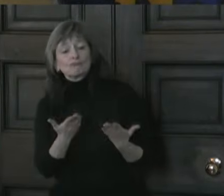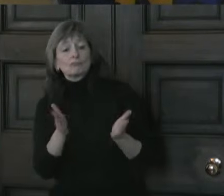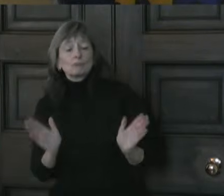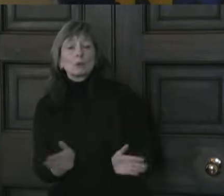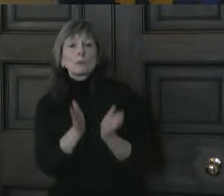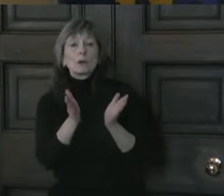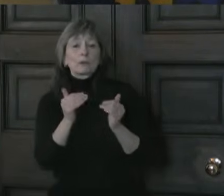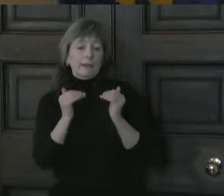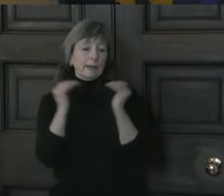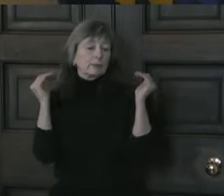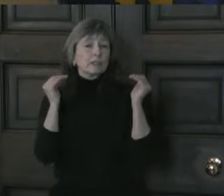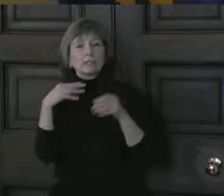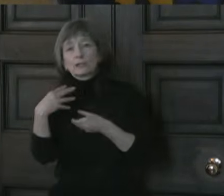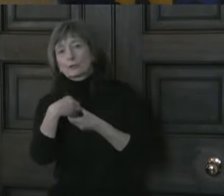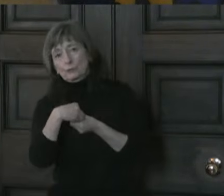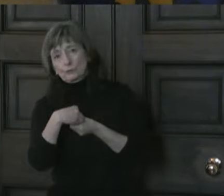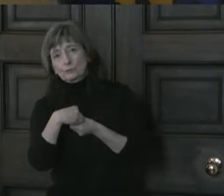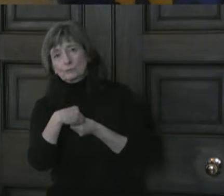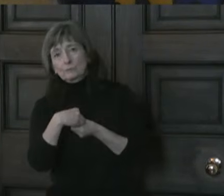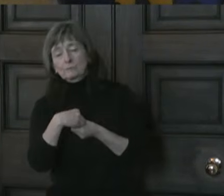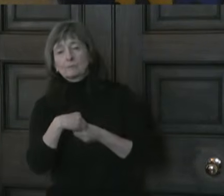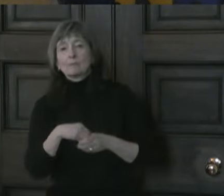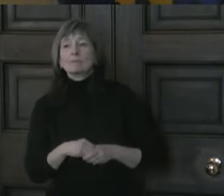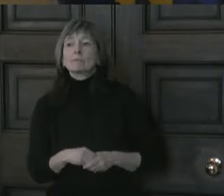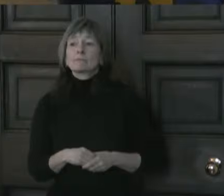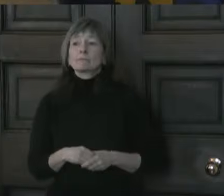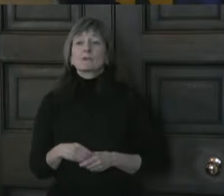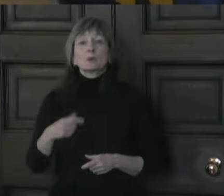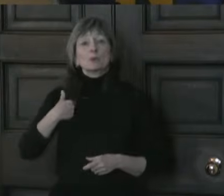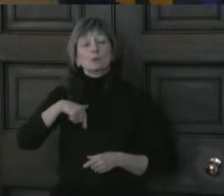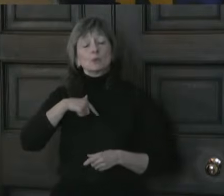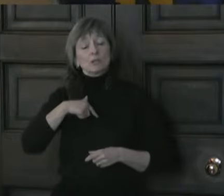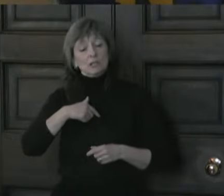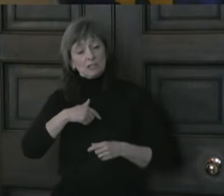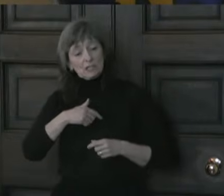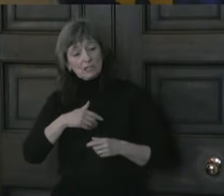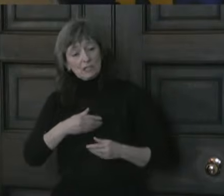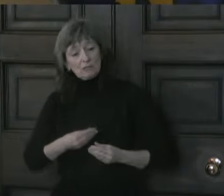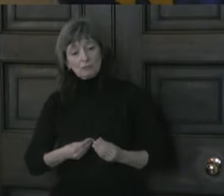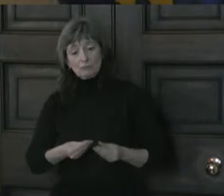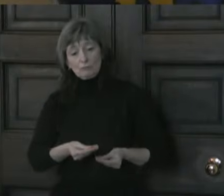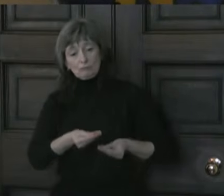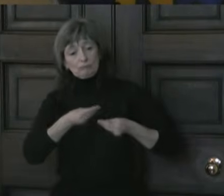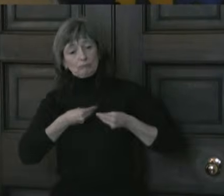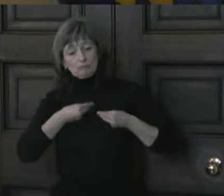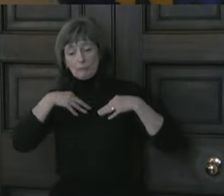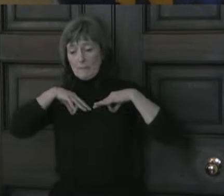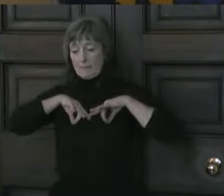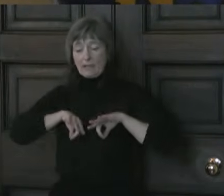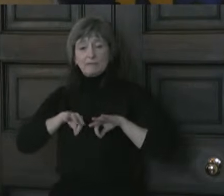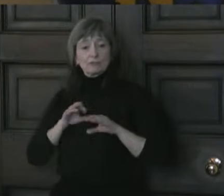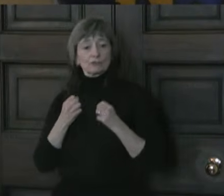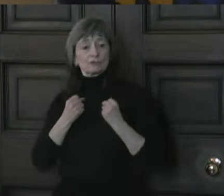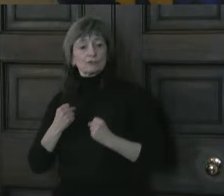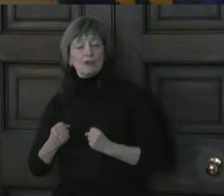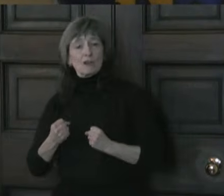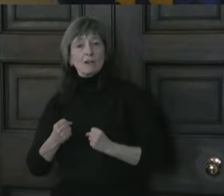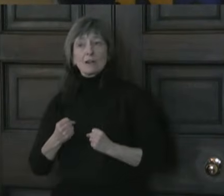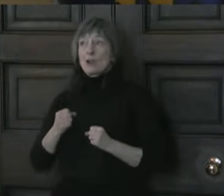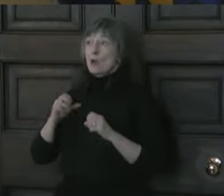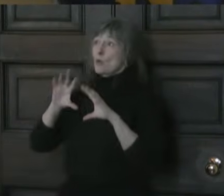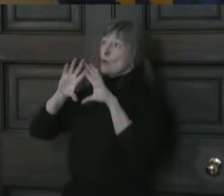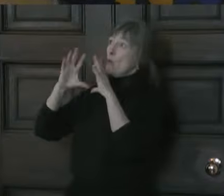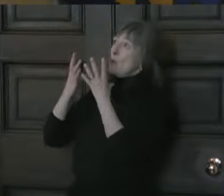inclusion. The collective strength that we grow and benefit from when our world is shown such a commitment